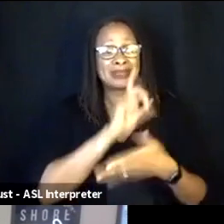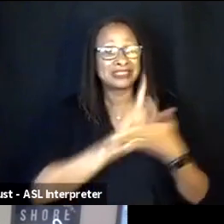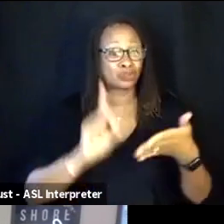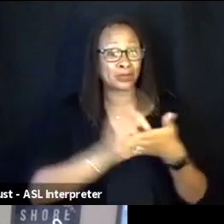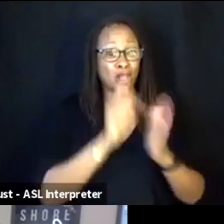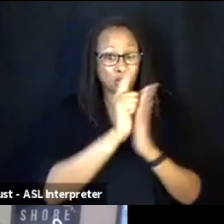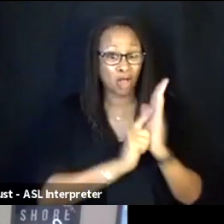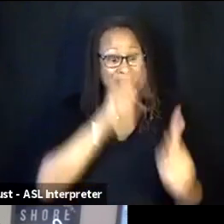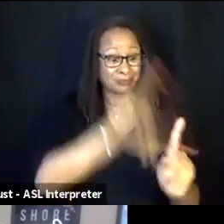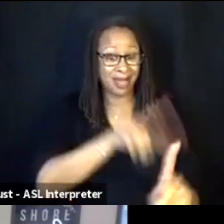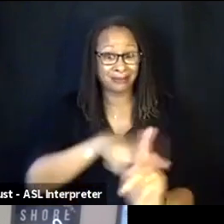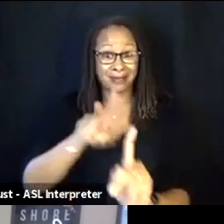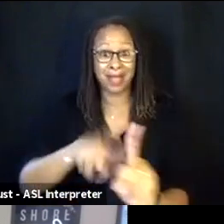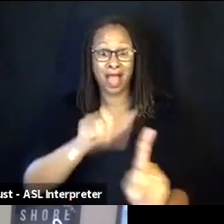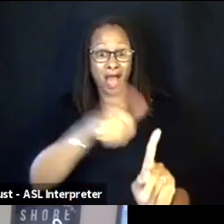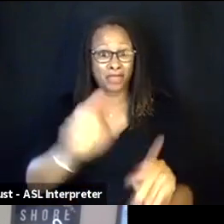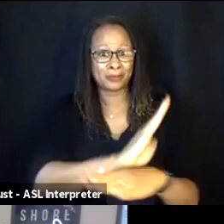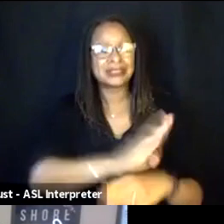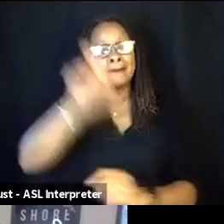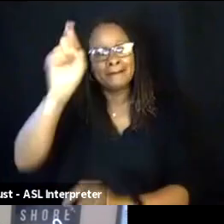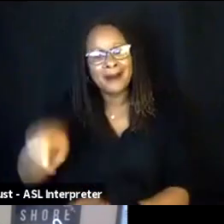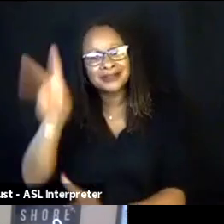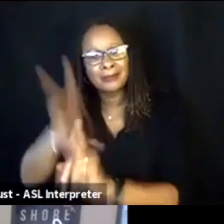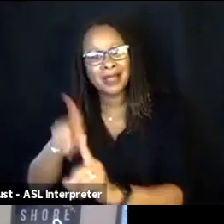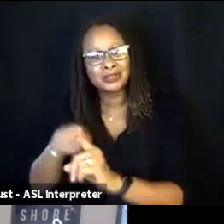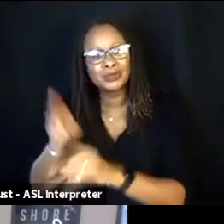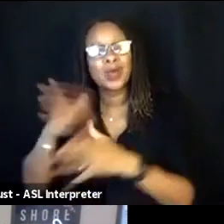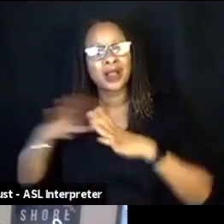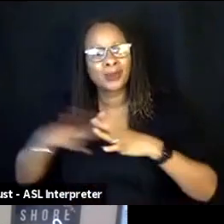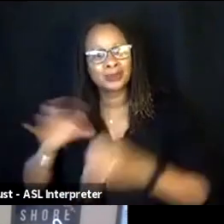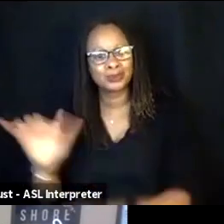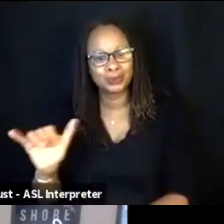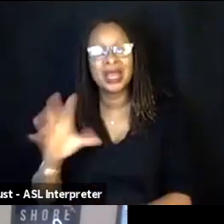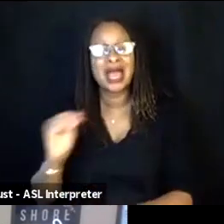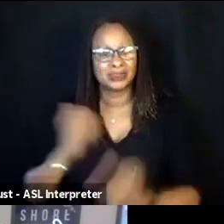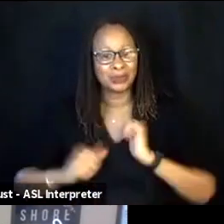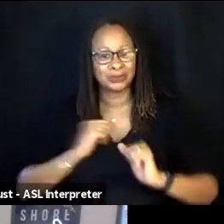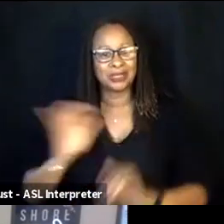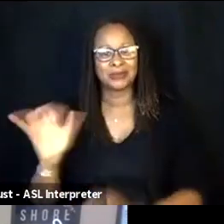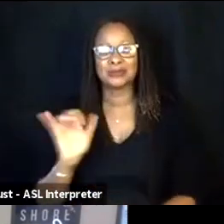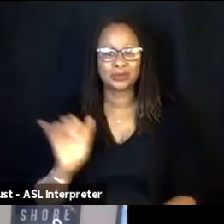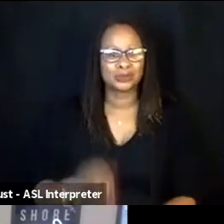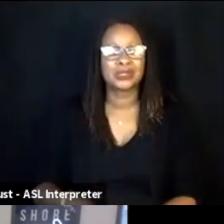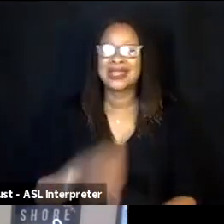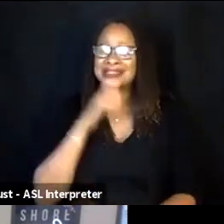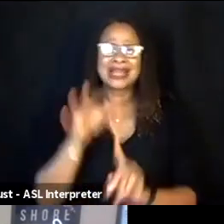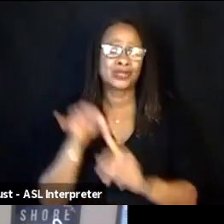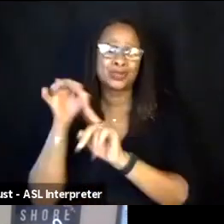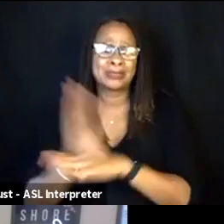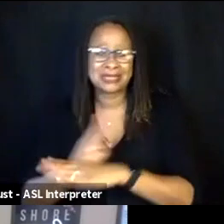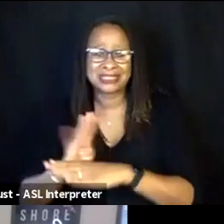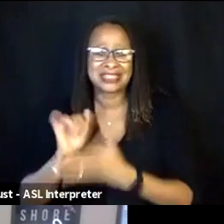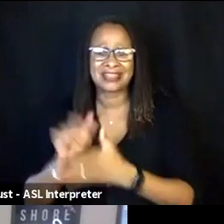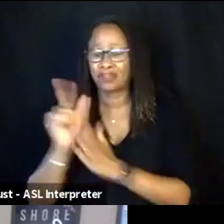in every other business in the US have to apply to Hollywood and to entertainment. It's not a unique business in the sense that these laws